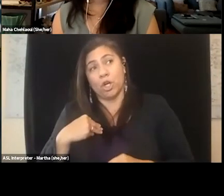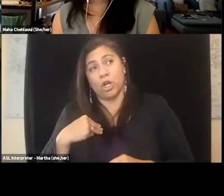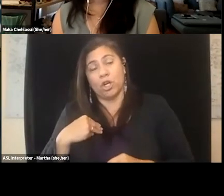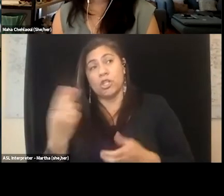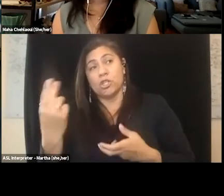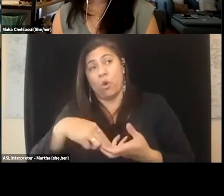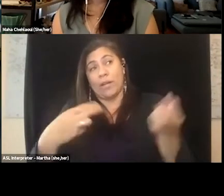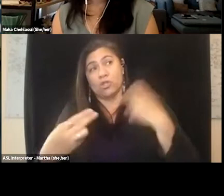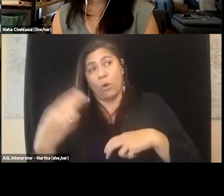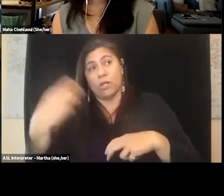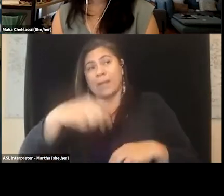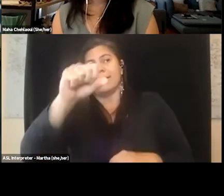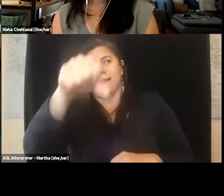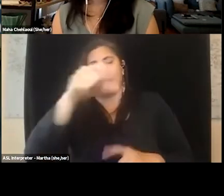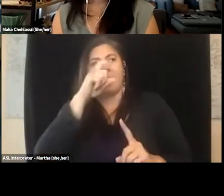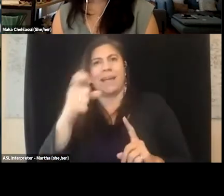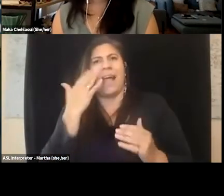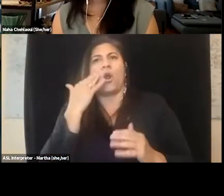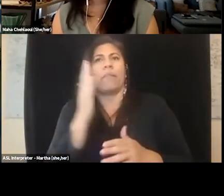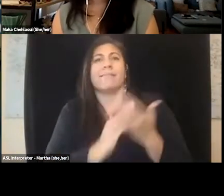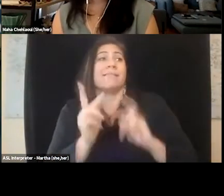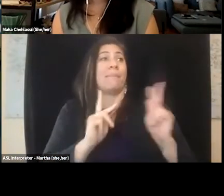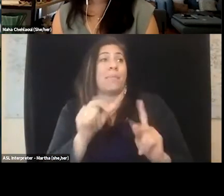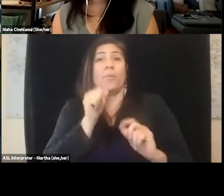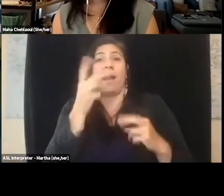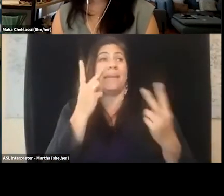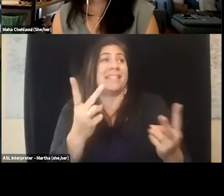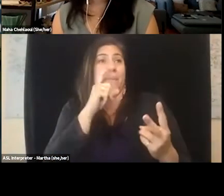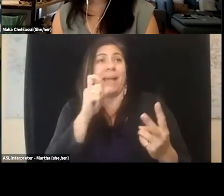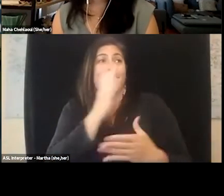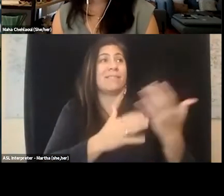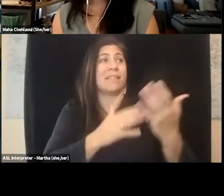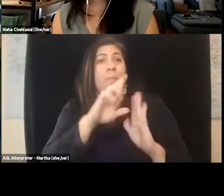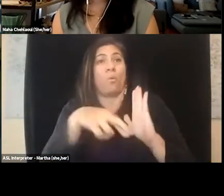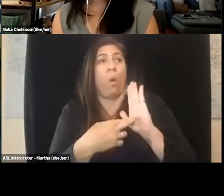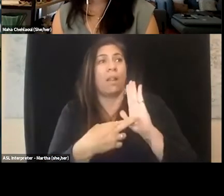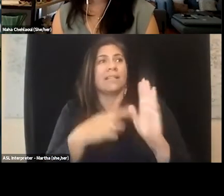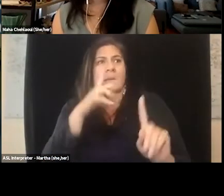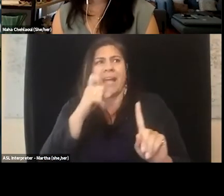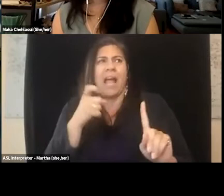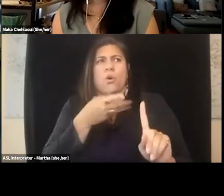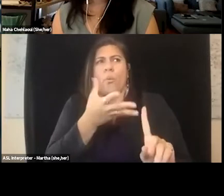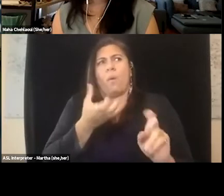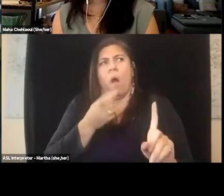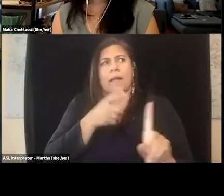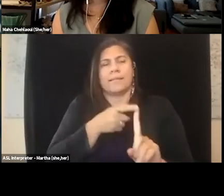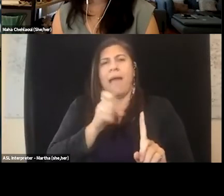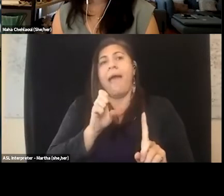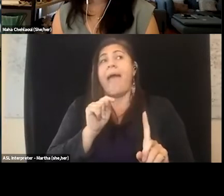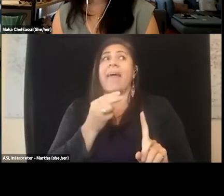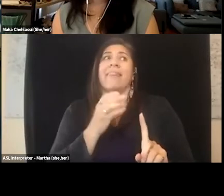because I know that people wouldn't be seen for certain roles in general because they said, oh, this is going to be ethnic, diverse, and you're not, you're white.